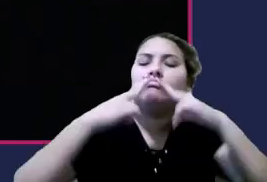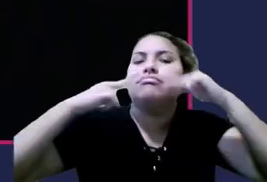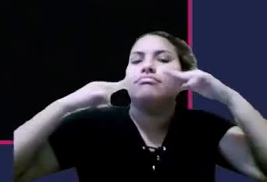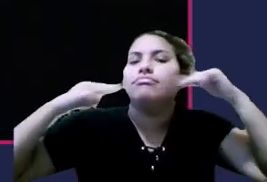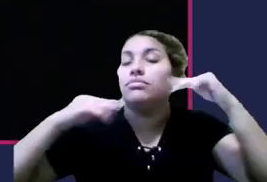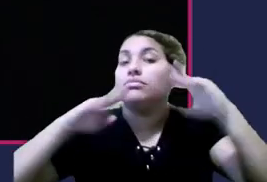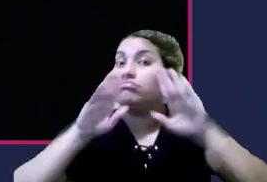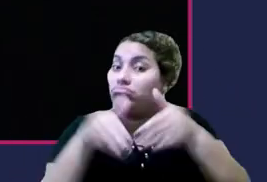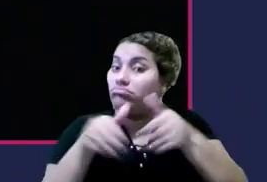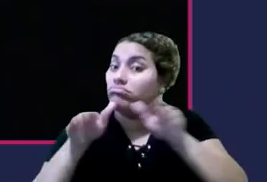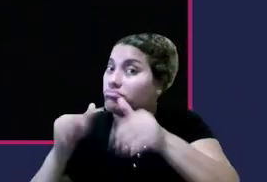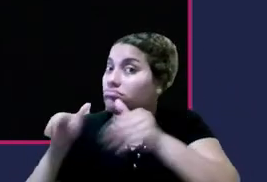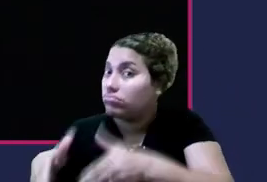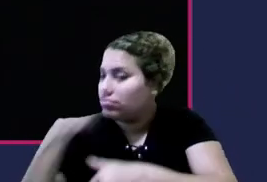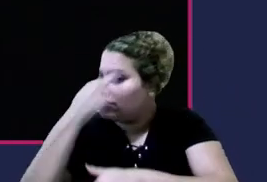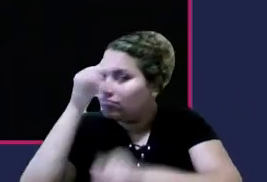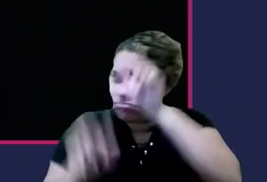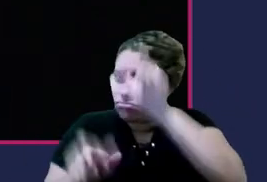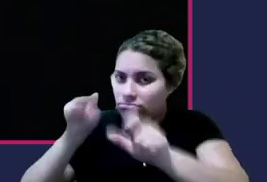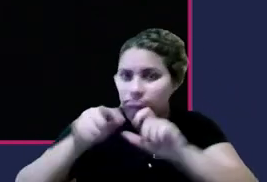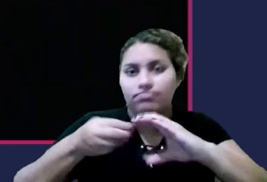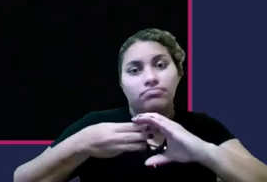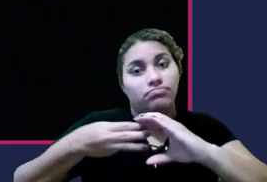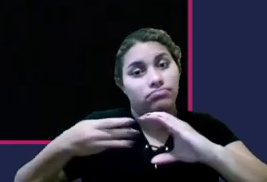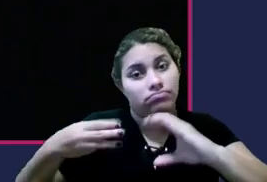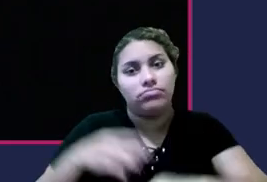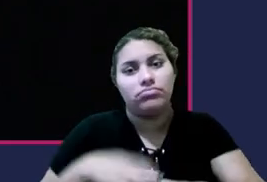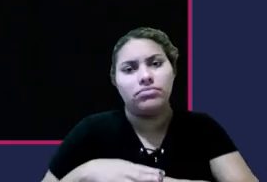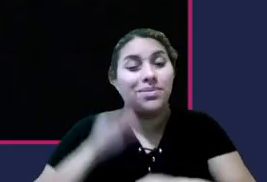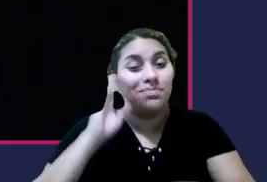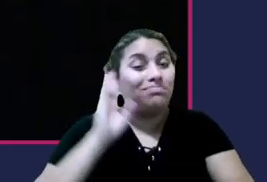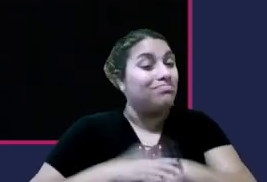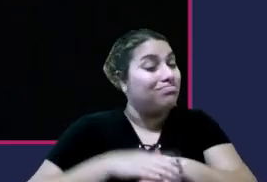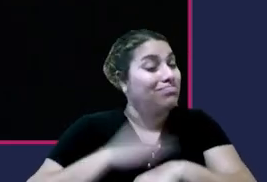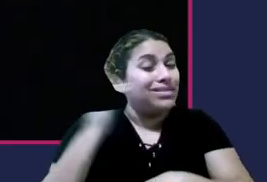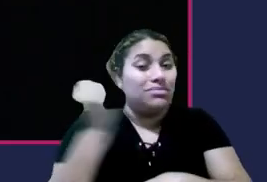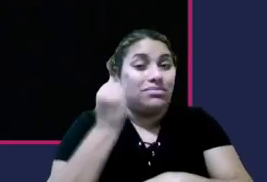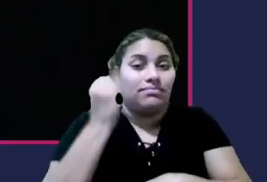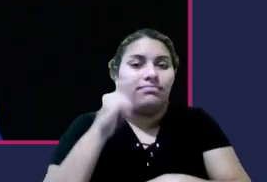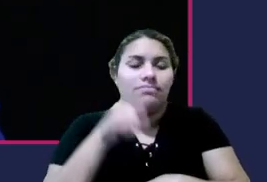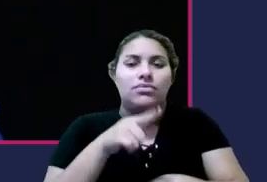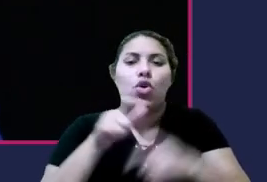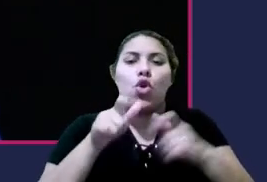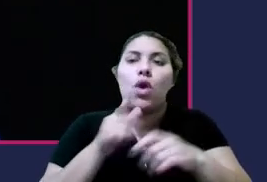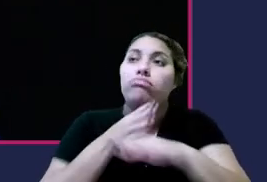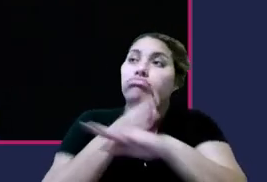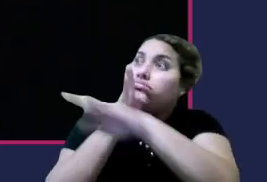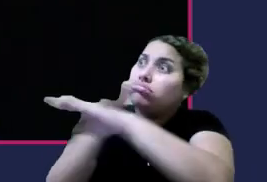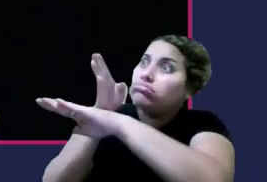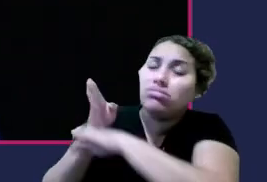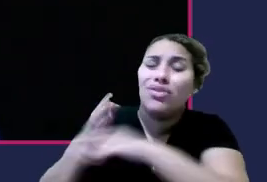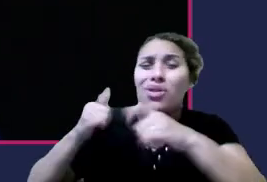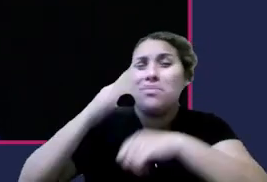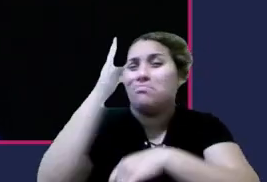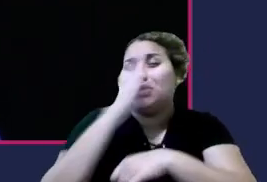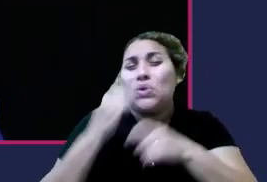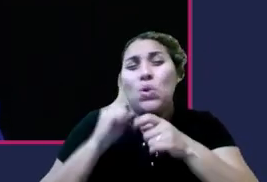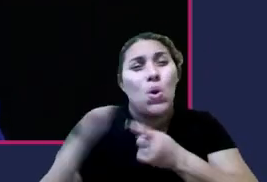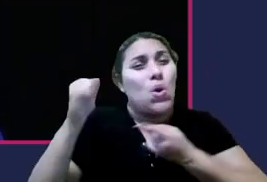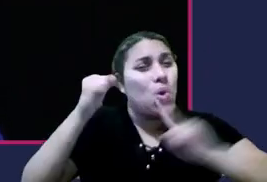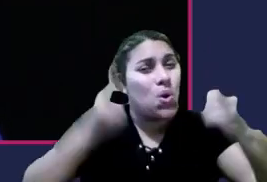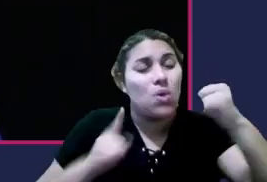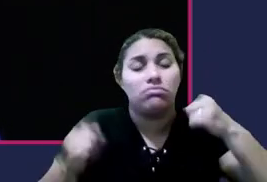meet the needs of nutrition, the nutritional needs of people with rare disease, more specifically in the